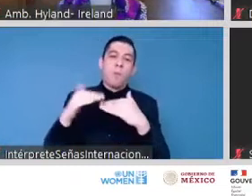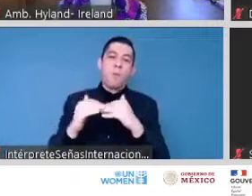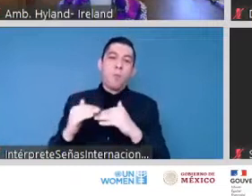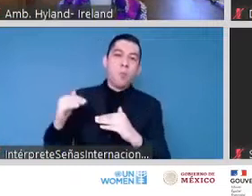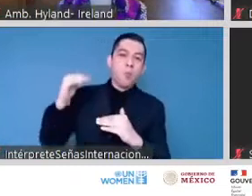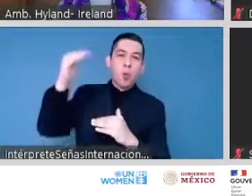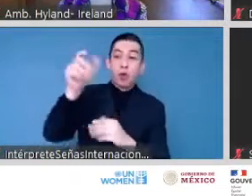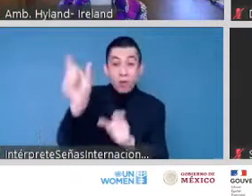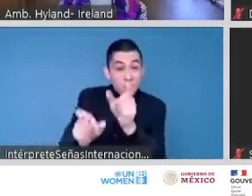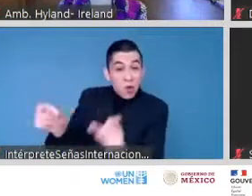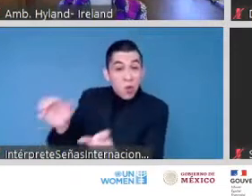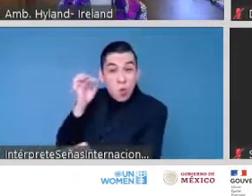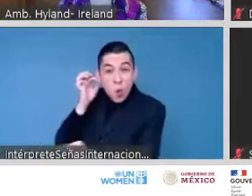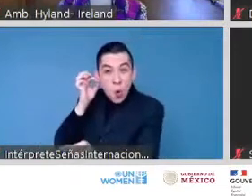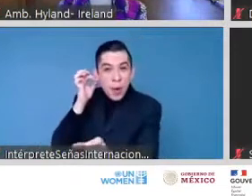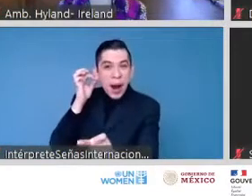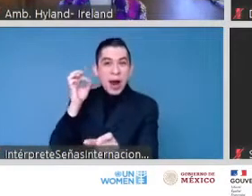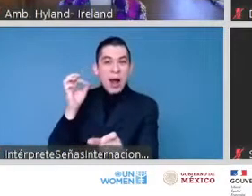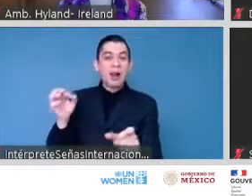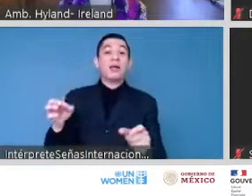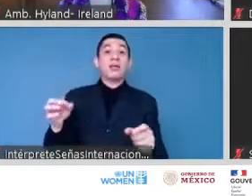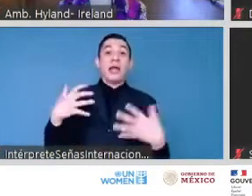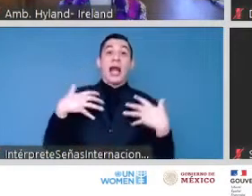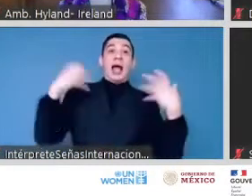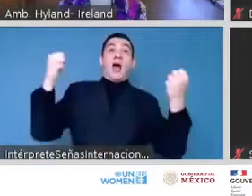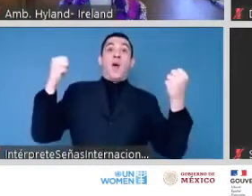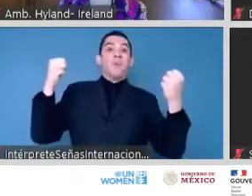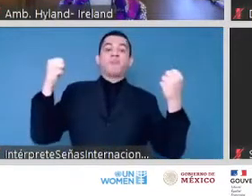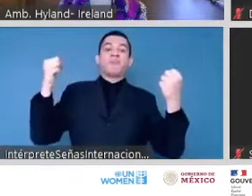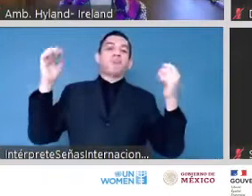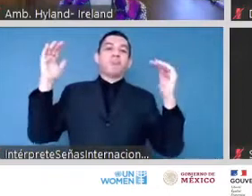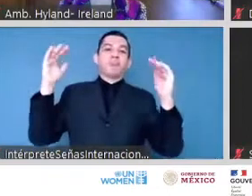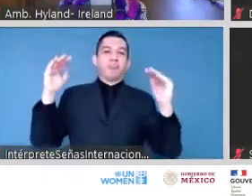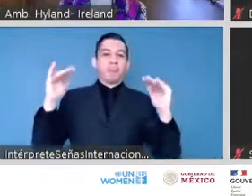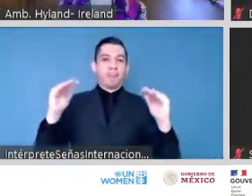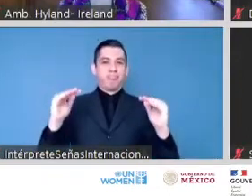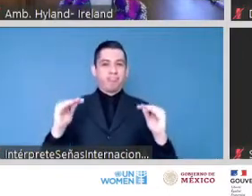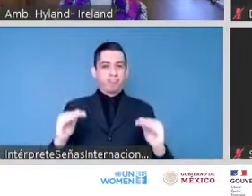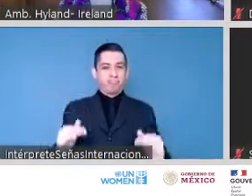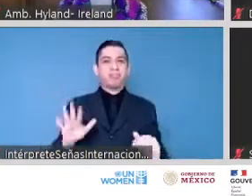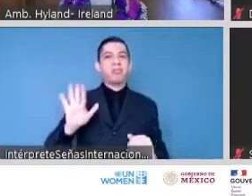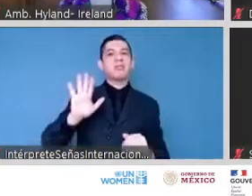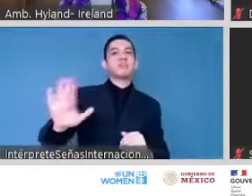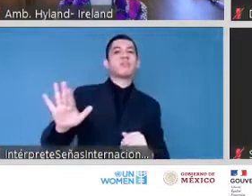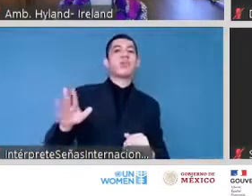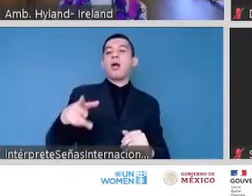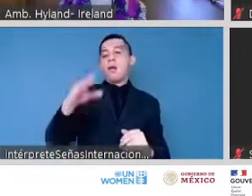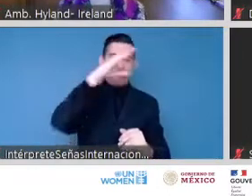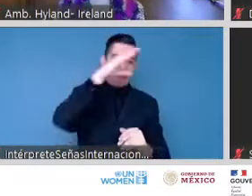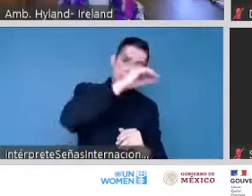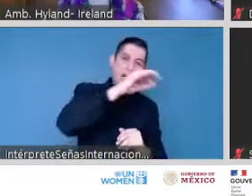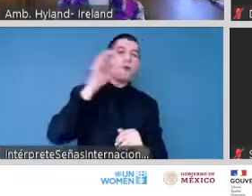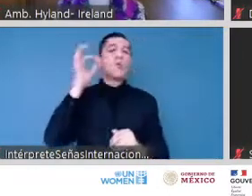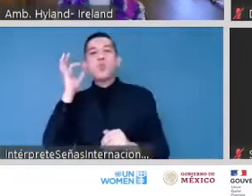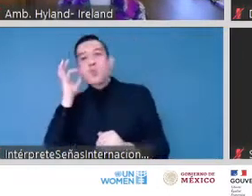norms in society. Female medical practitioners on the front line in war zones have provided unrelenting